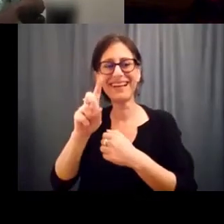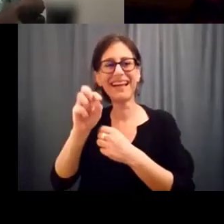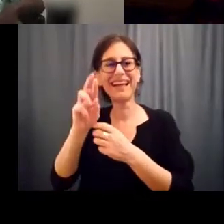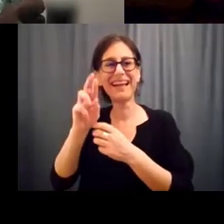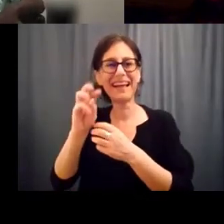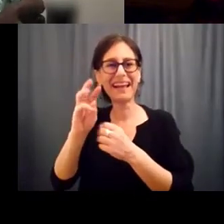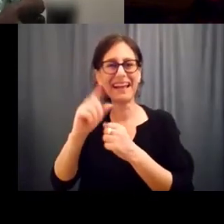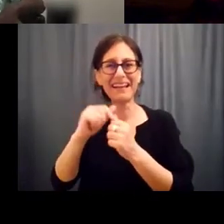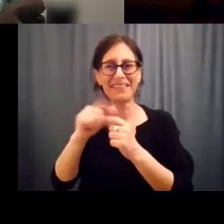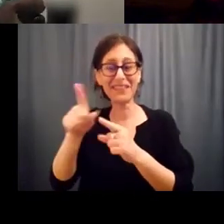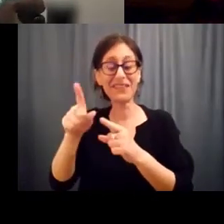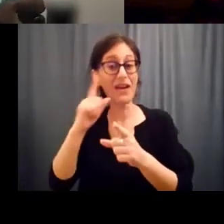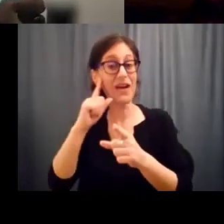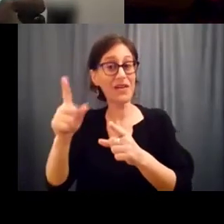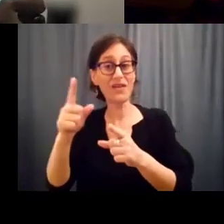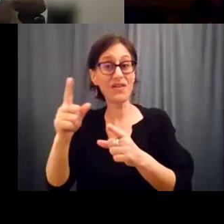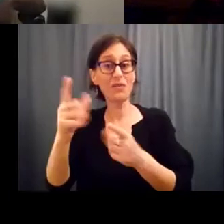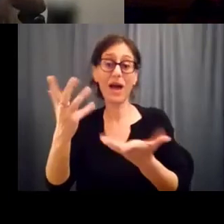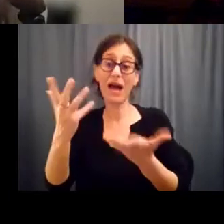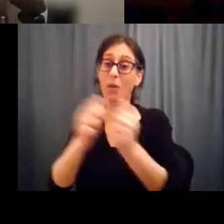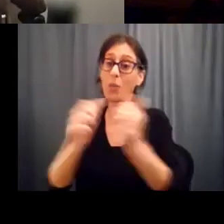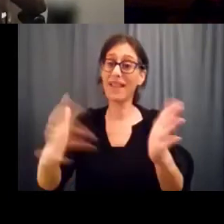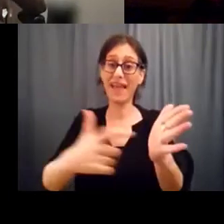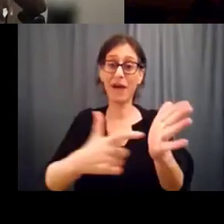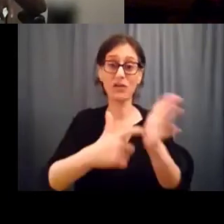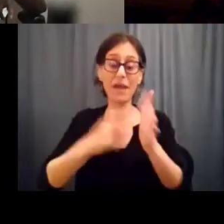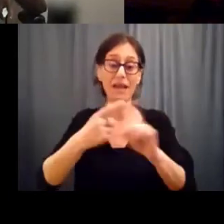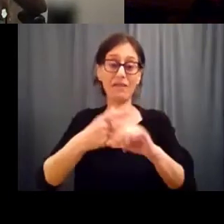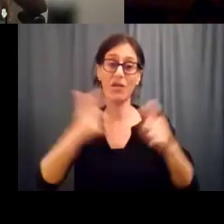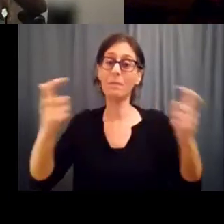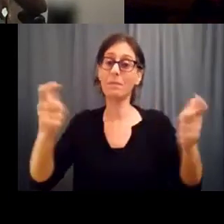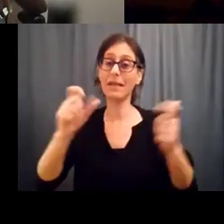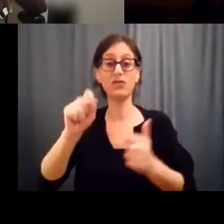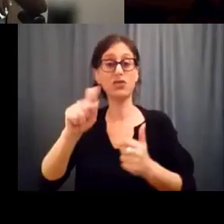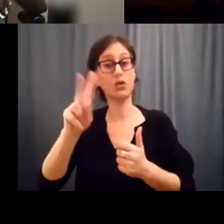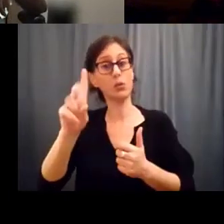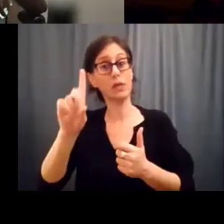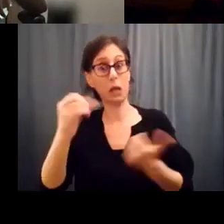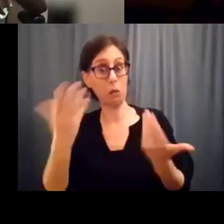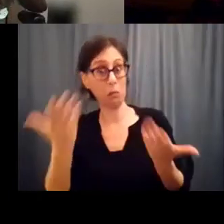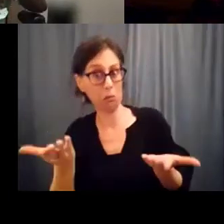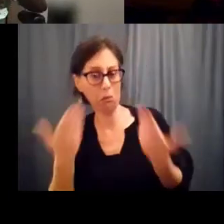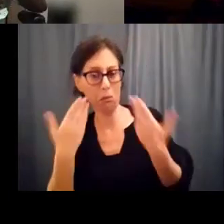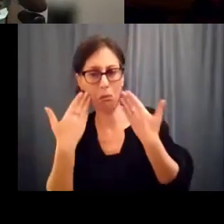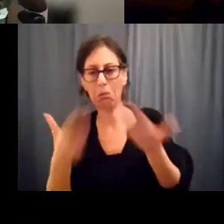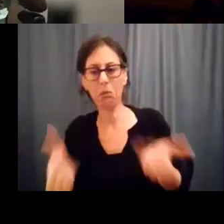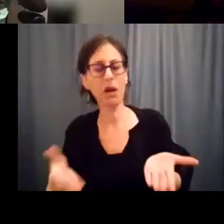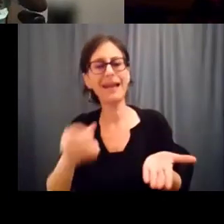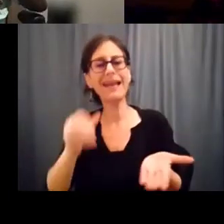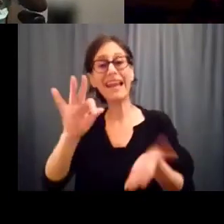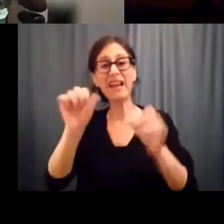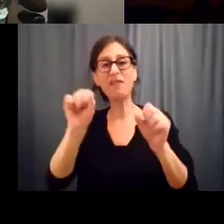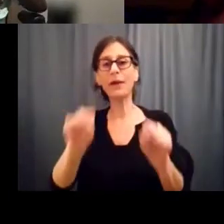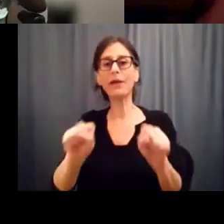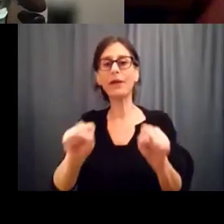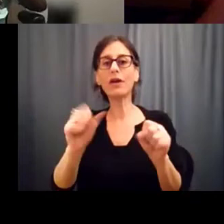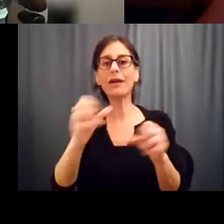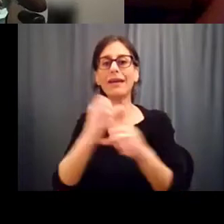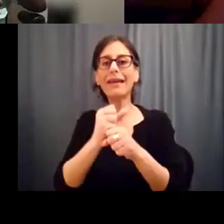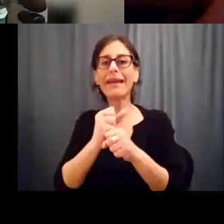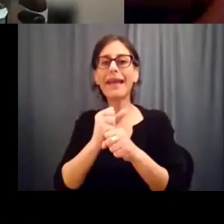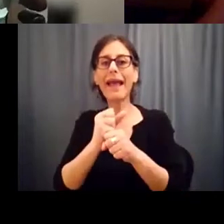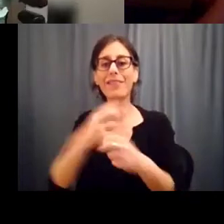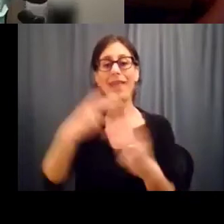Enough demand from a major studio. You know? Hey, Kevin If we could just get that